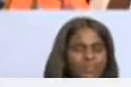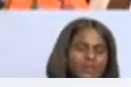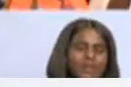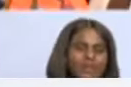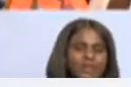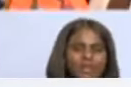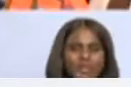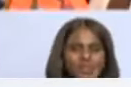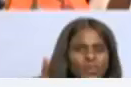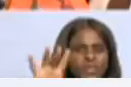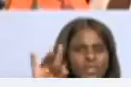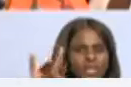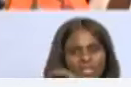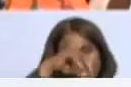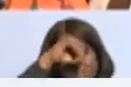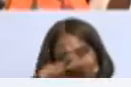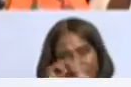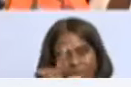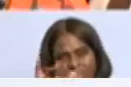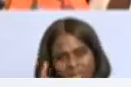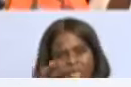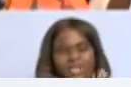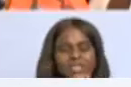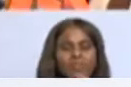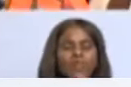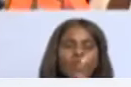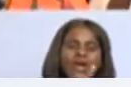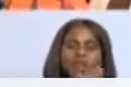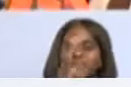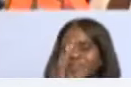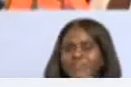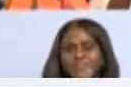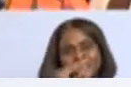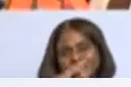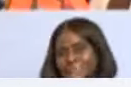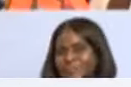28 shaft is one example, Madam Speaker.